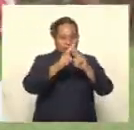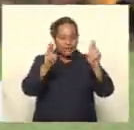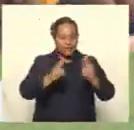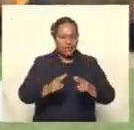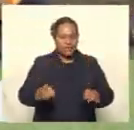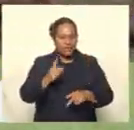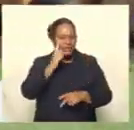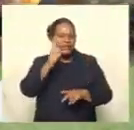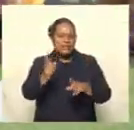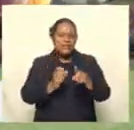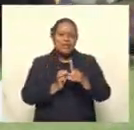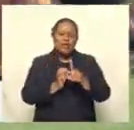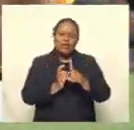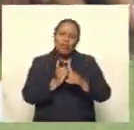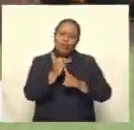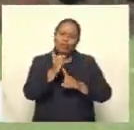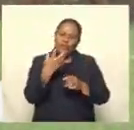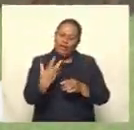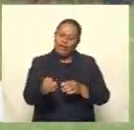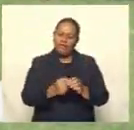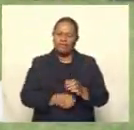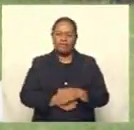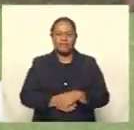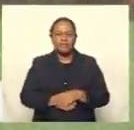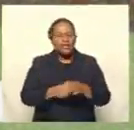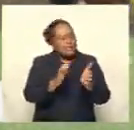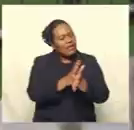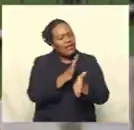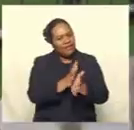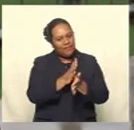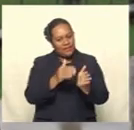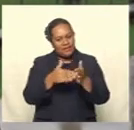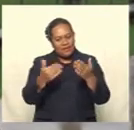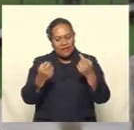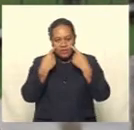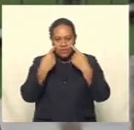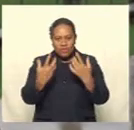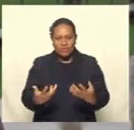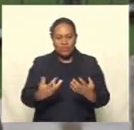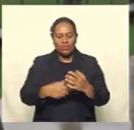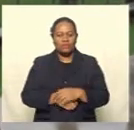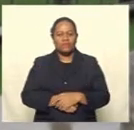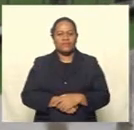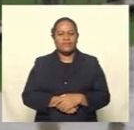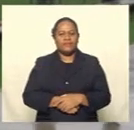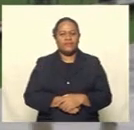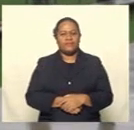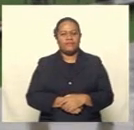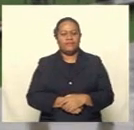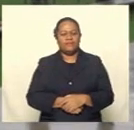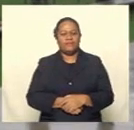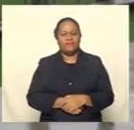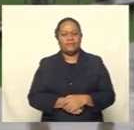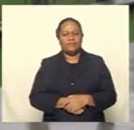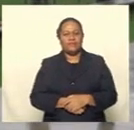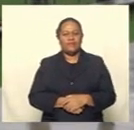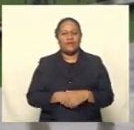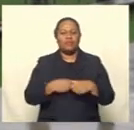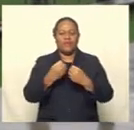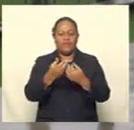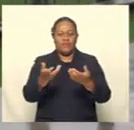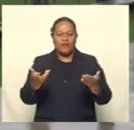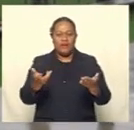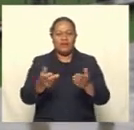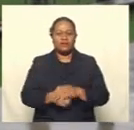vast improvement in referees. We are quite happy that the franchise, has provided that